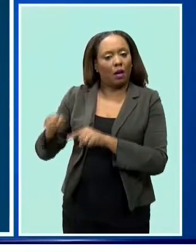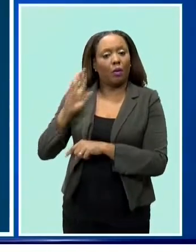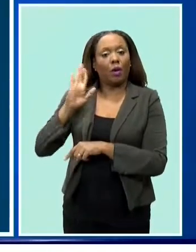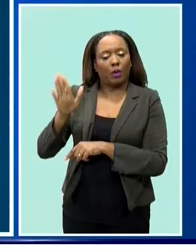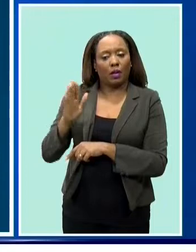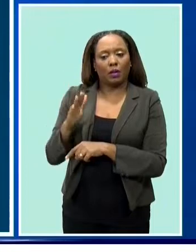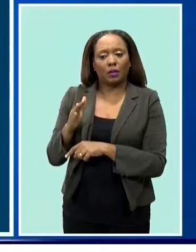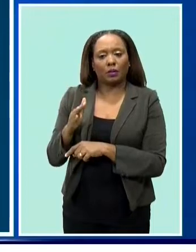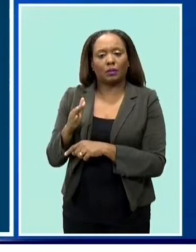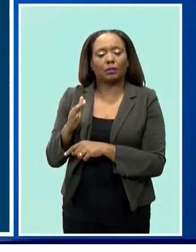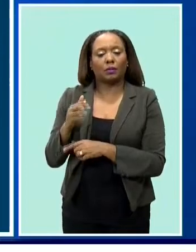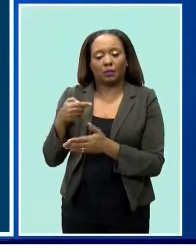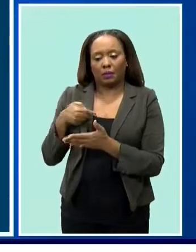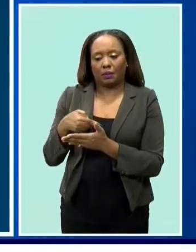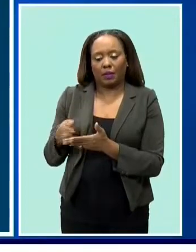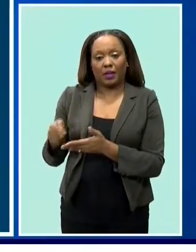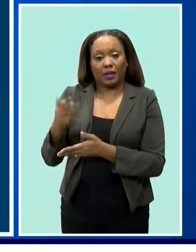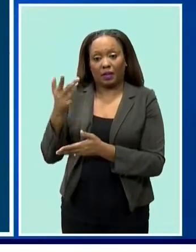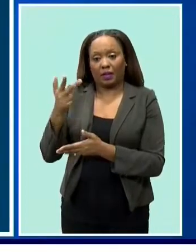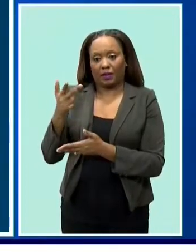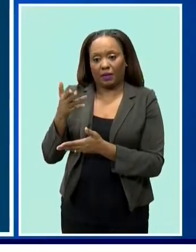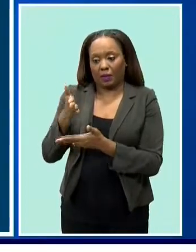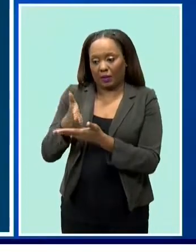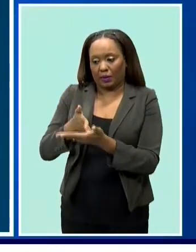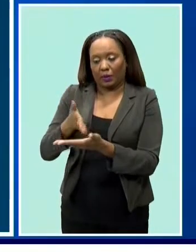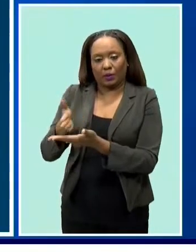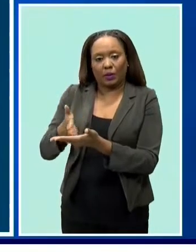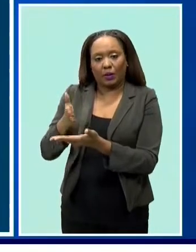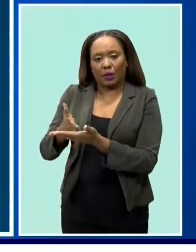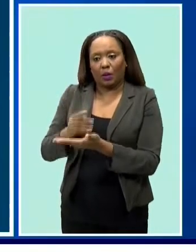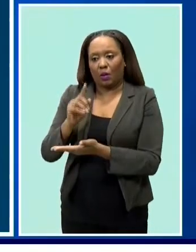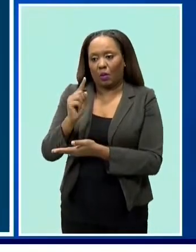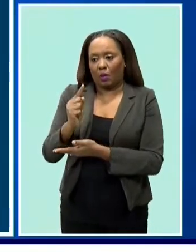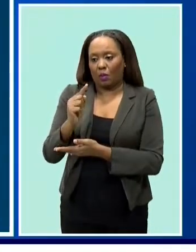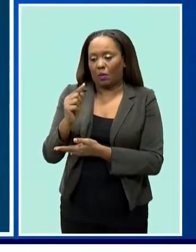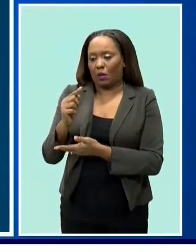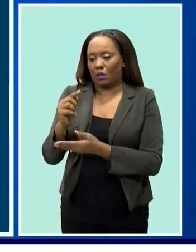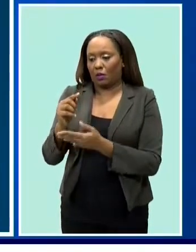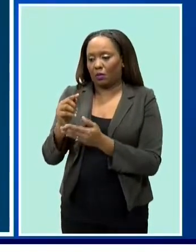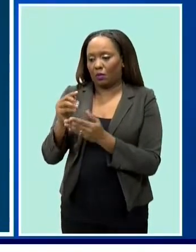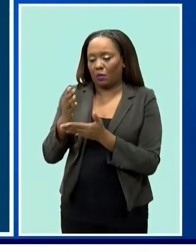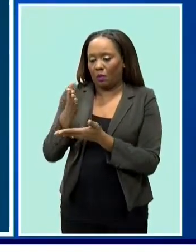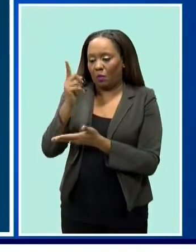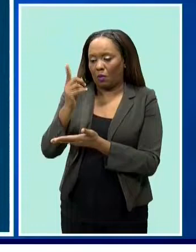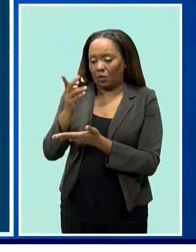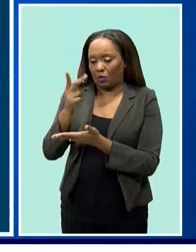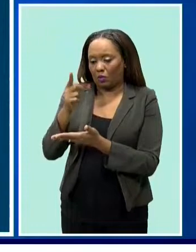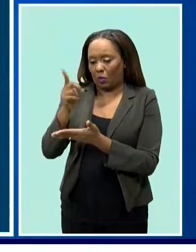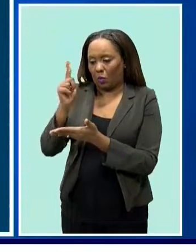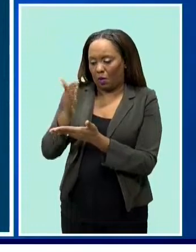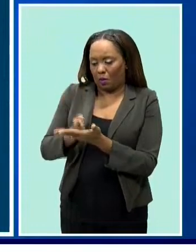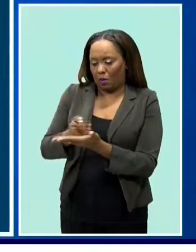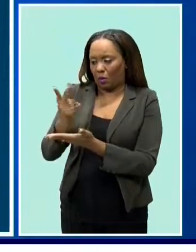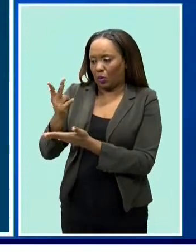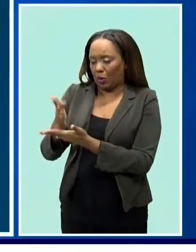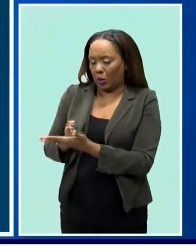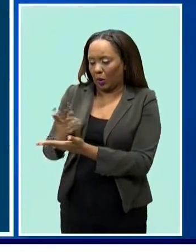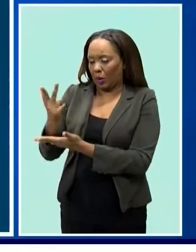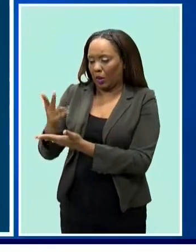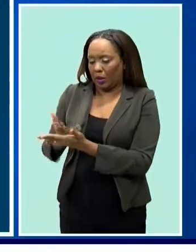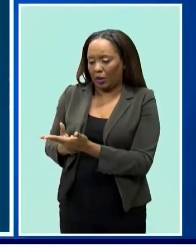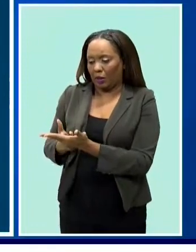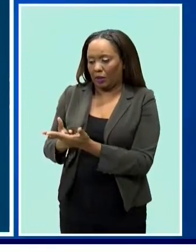pay our assessment in 3 tranches. We'll break it down into 3 payments